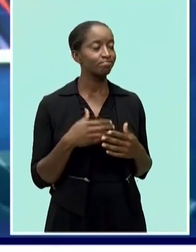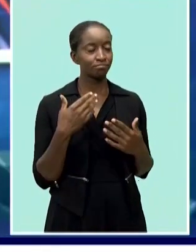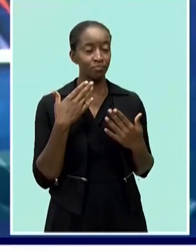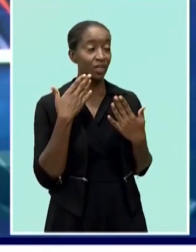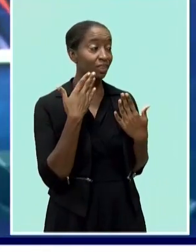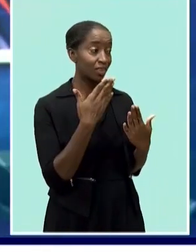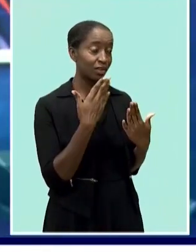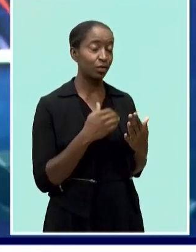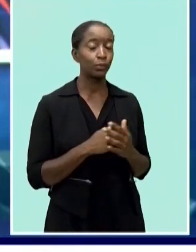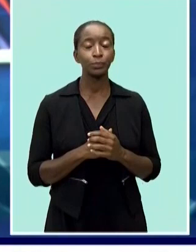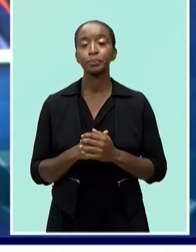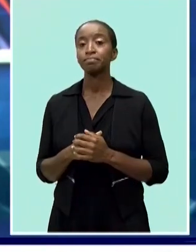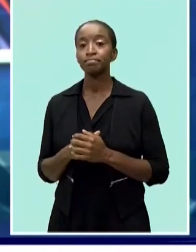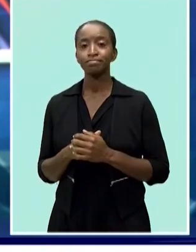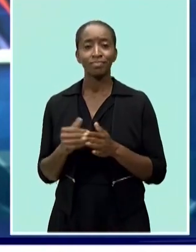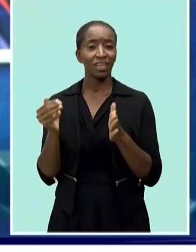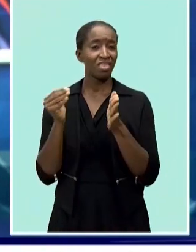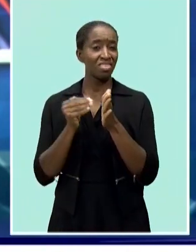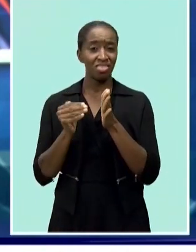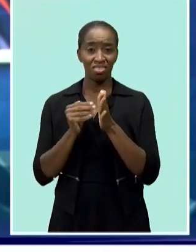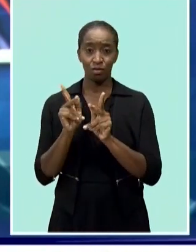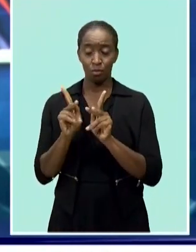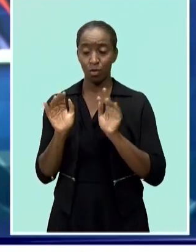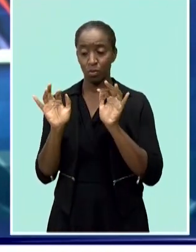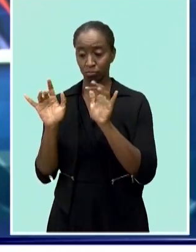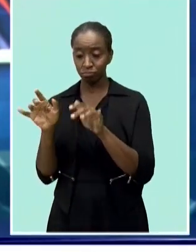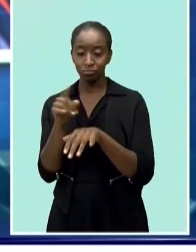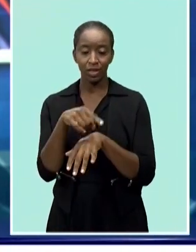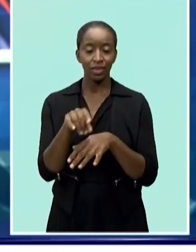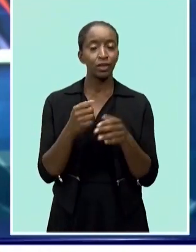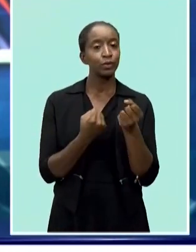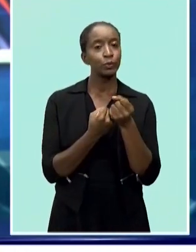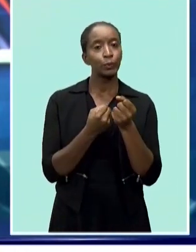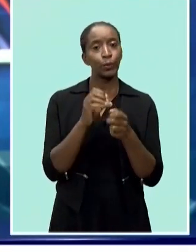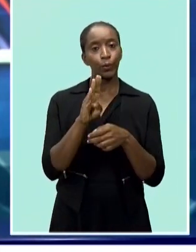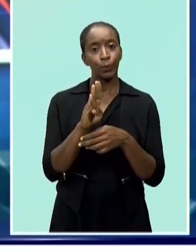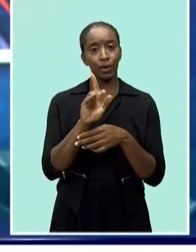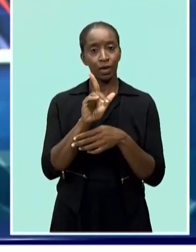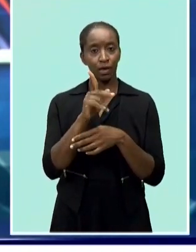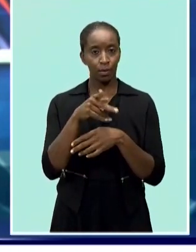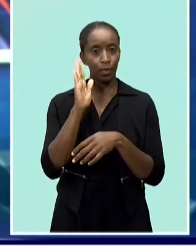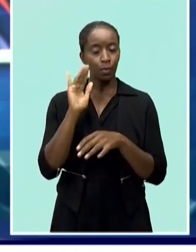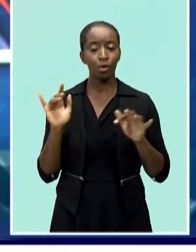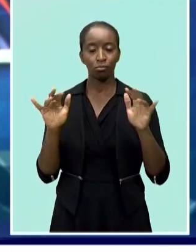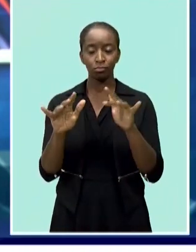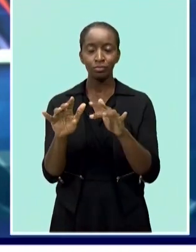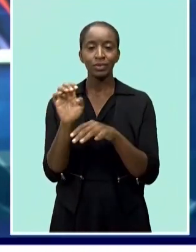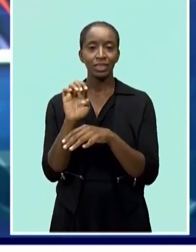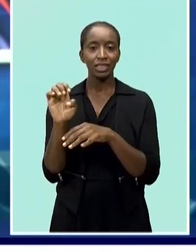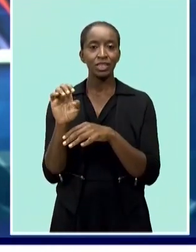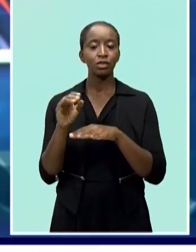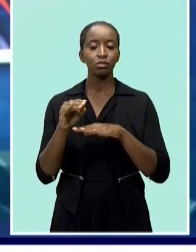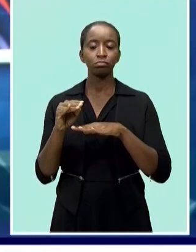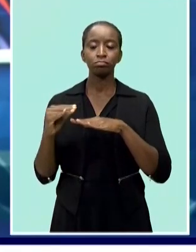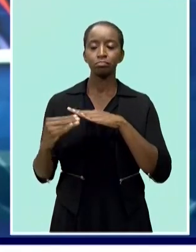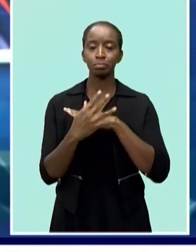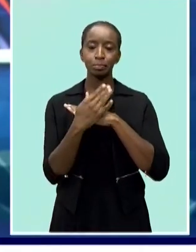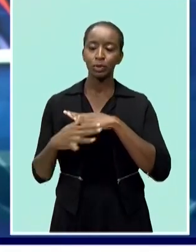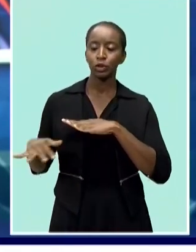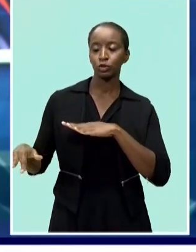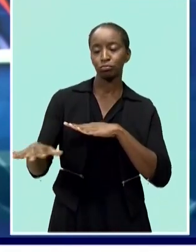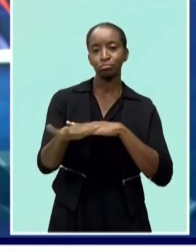Well, thousands of Barbadians and Barbados Labour Party supporters are expected to converge on the island's east coast in the next few days for its annual Founders